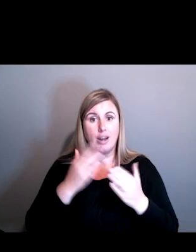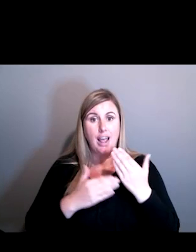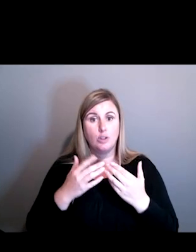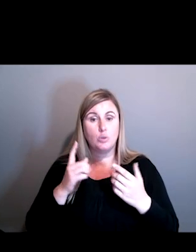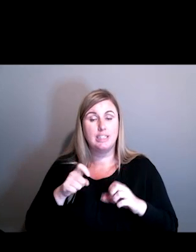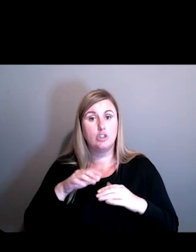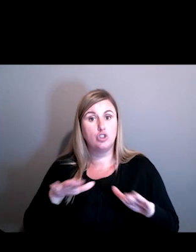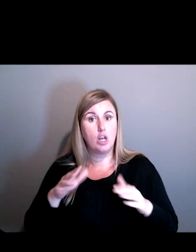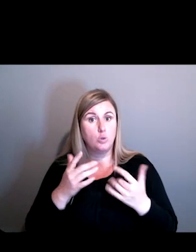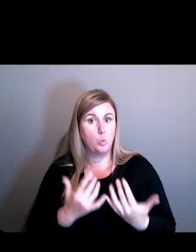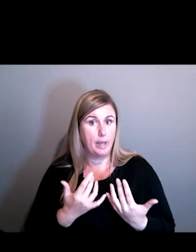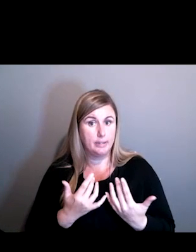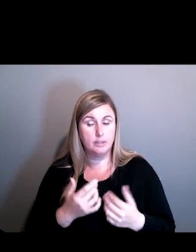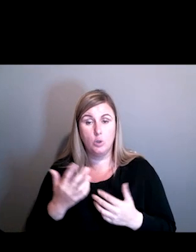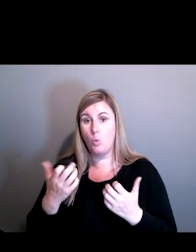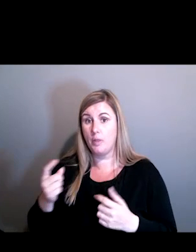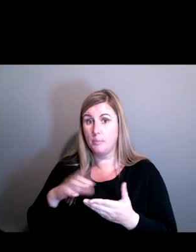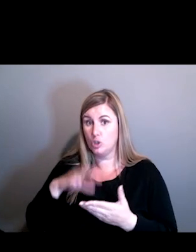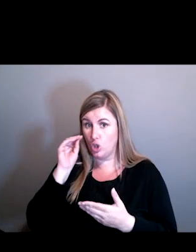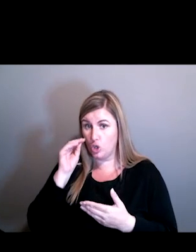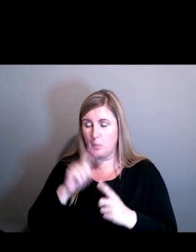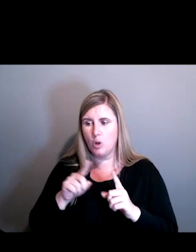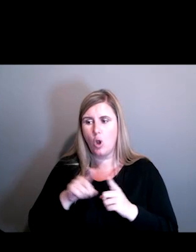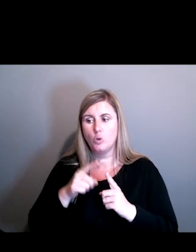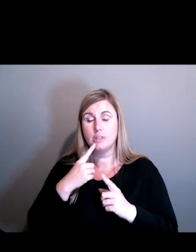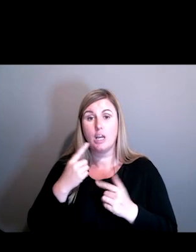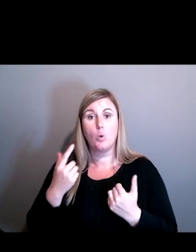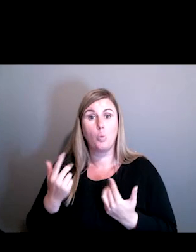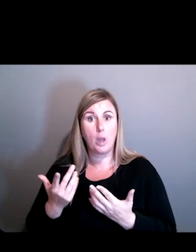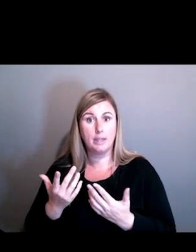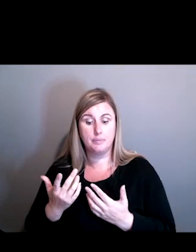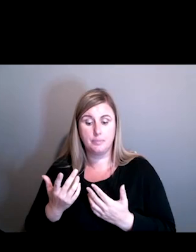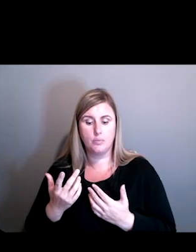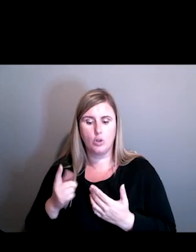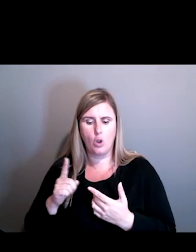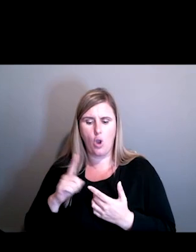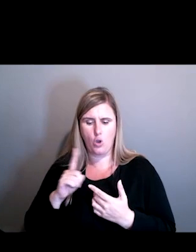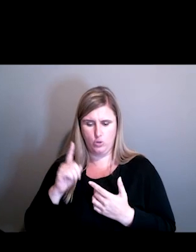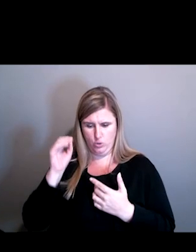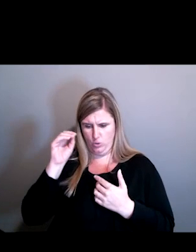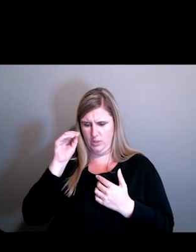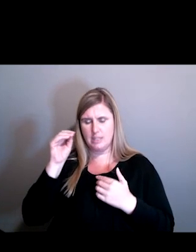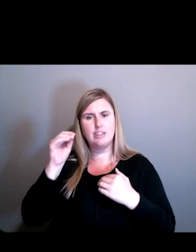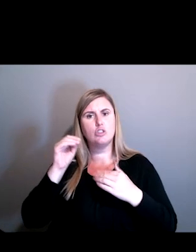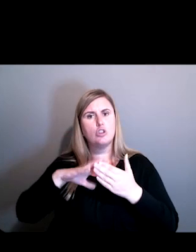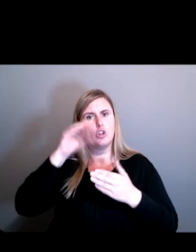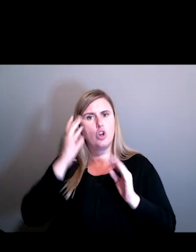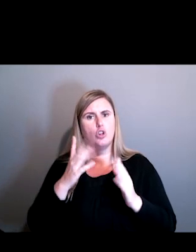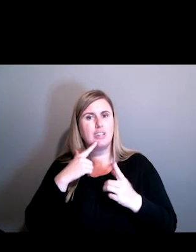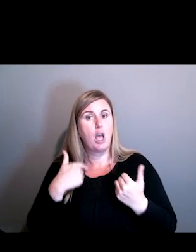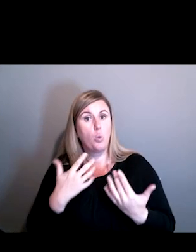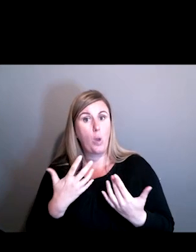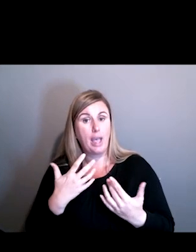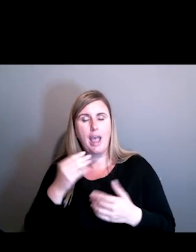you need a child to wait, when you want them to learn. But when you say wait, you also want to teach your learners that I say wait,